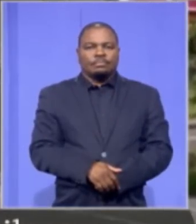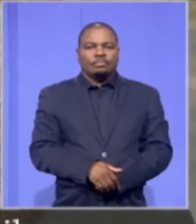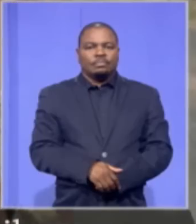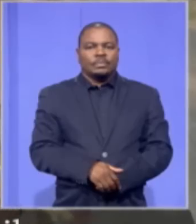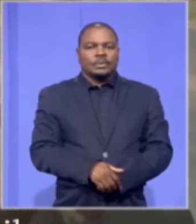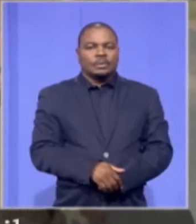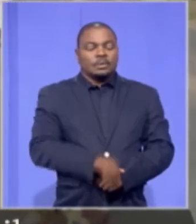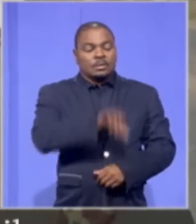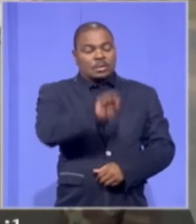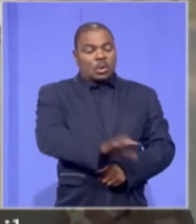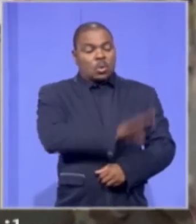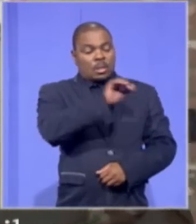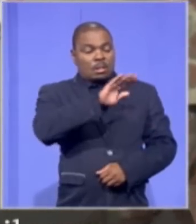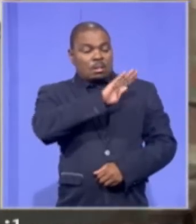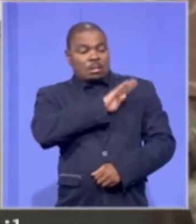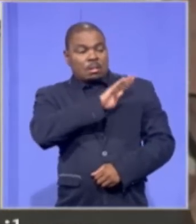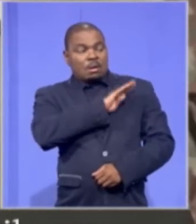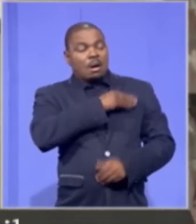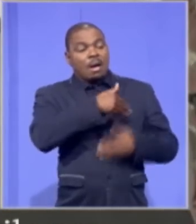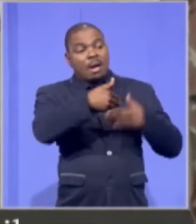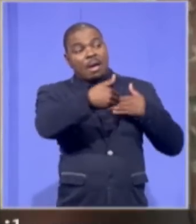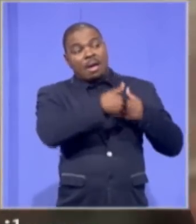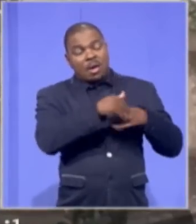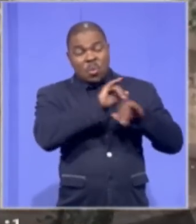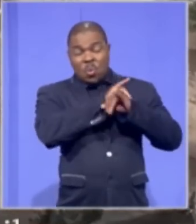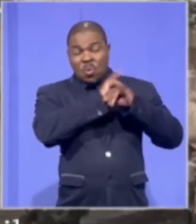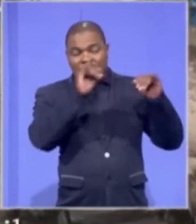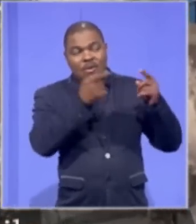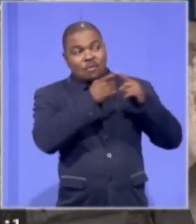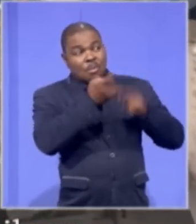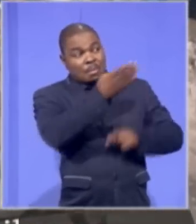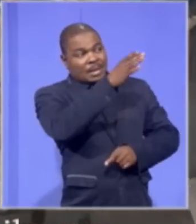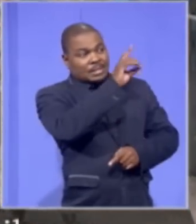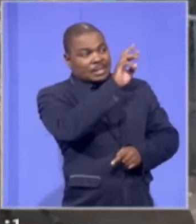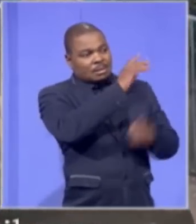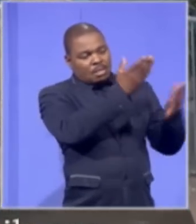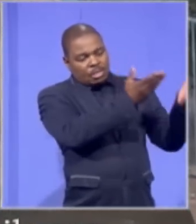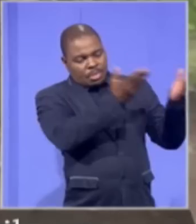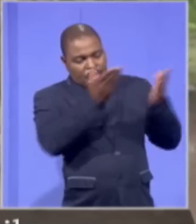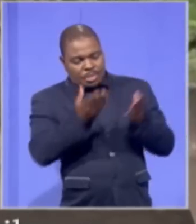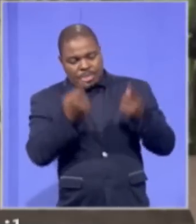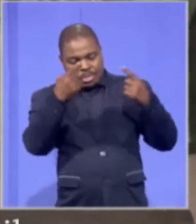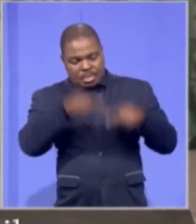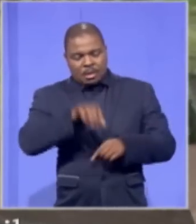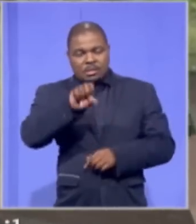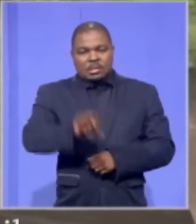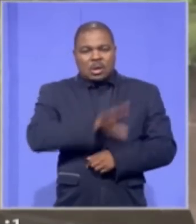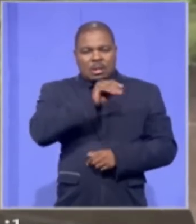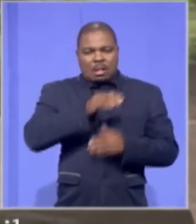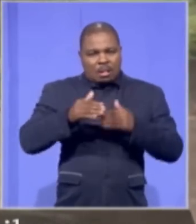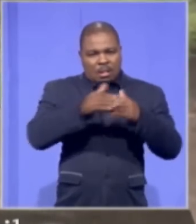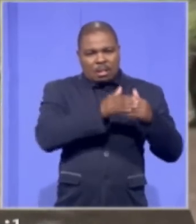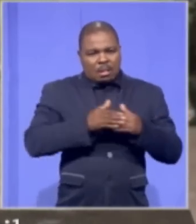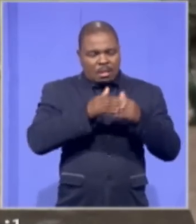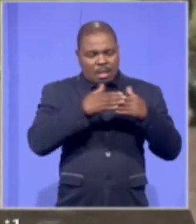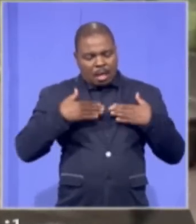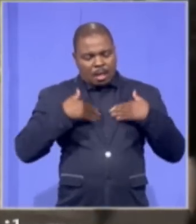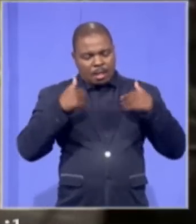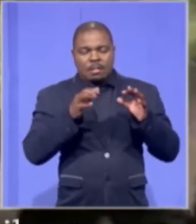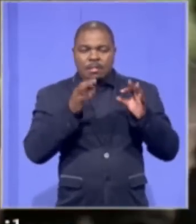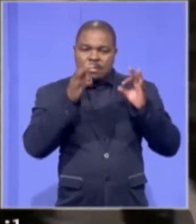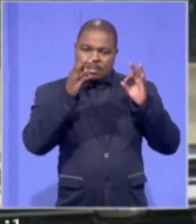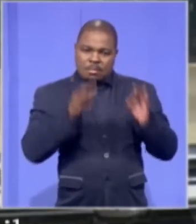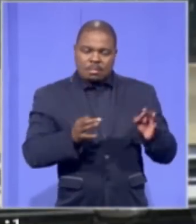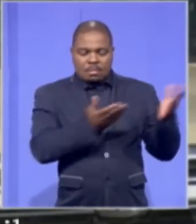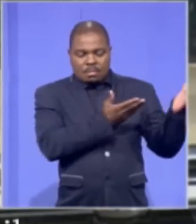Sehlopha sa mašole a Afrika Borwa ao a go betšego kudu se tla hwetša tlhokomelo ya tša kalafo ya maemo a godimo ka morago ga go